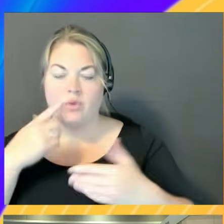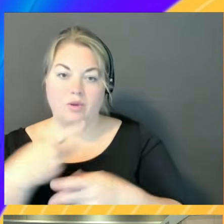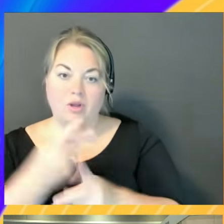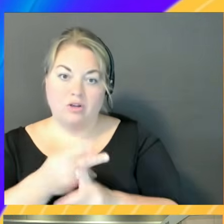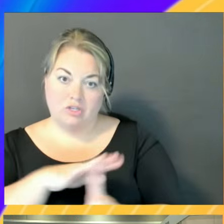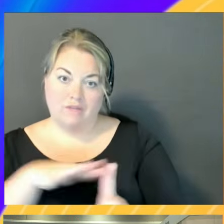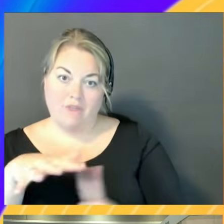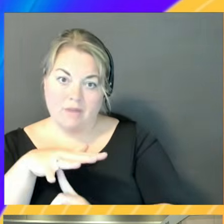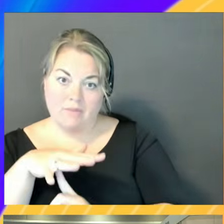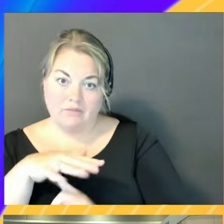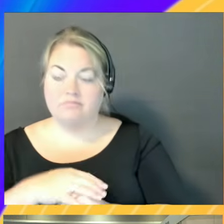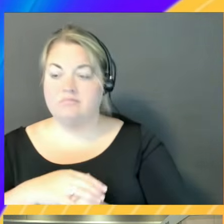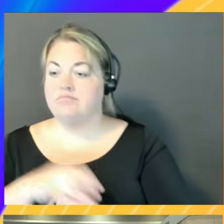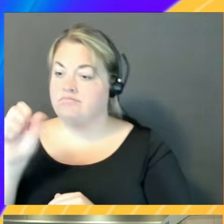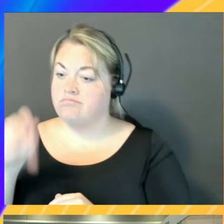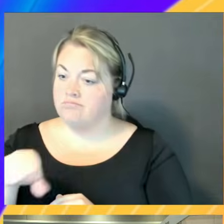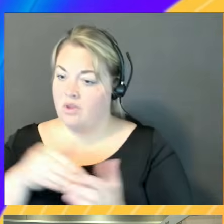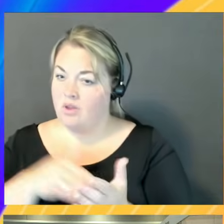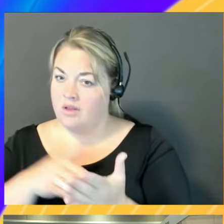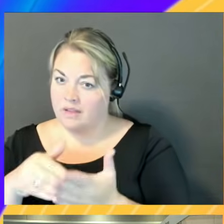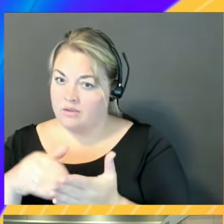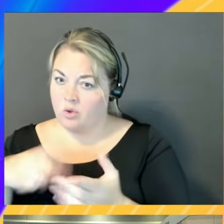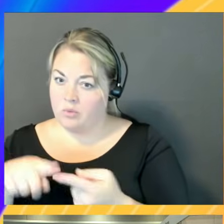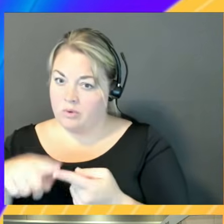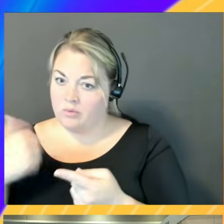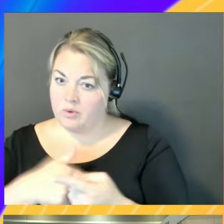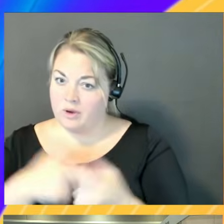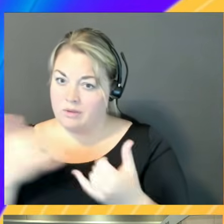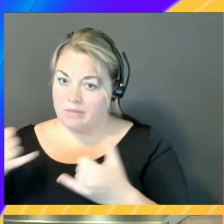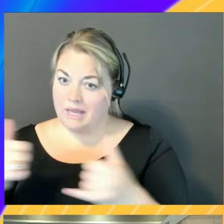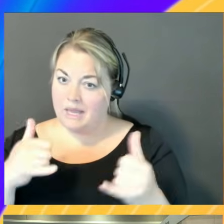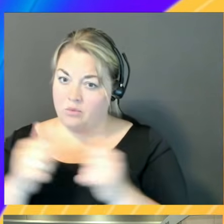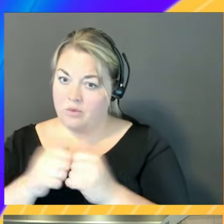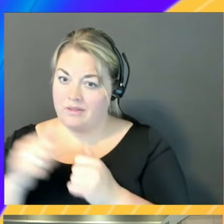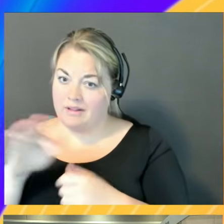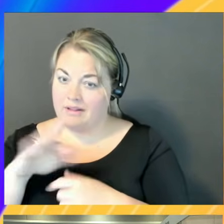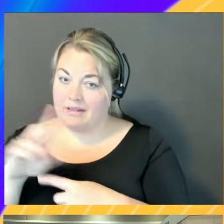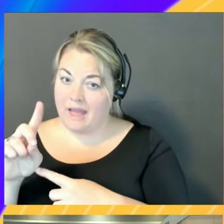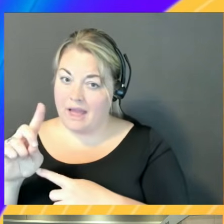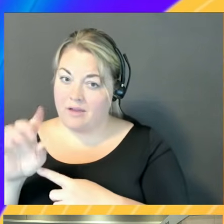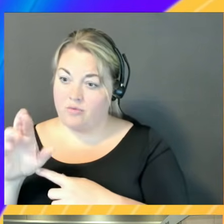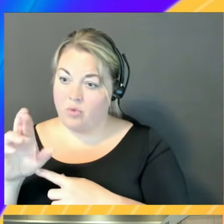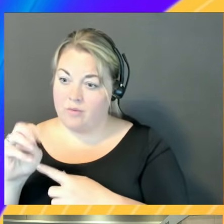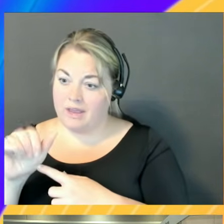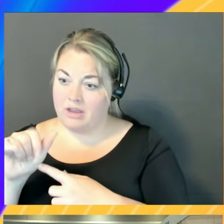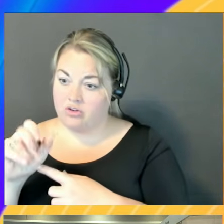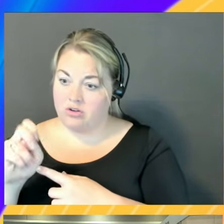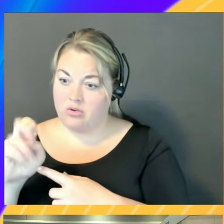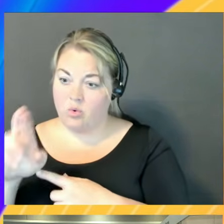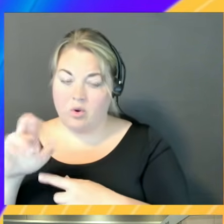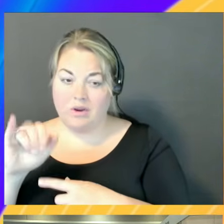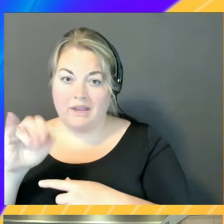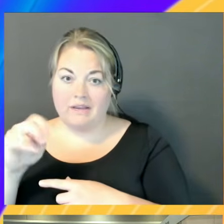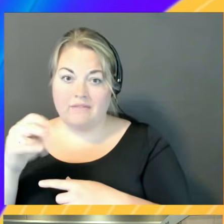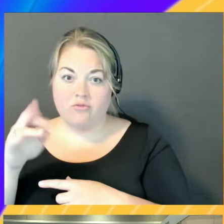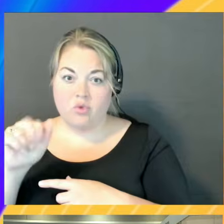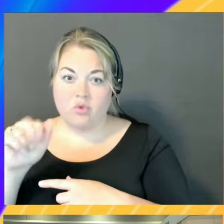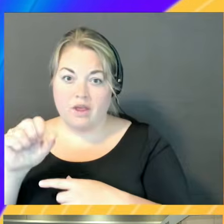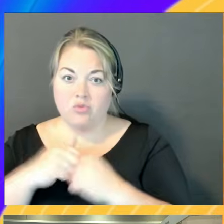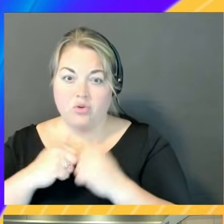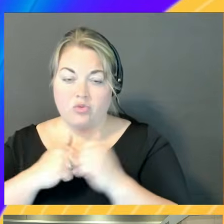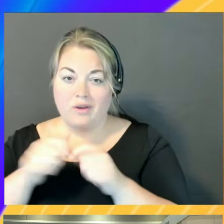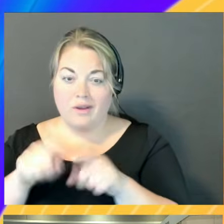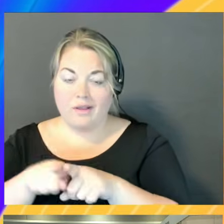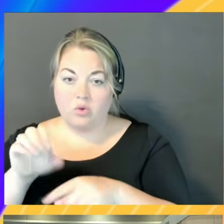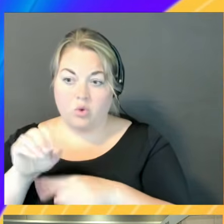lot of times when we're playing with CloudFormation or infrastructure as code, we're deploying like a virtual machine, an EC2 instance,